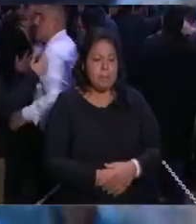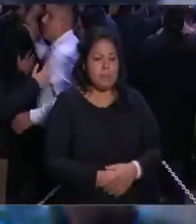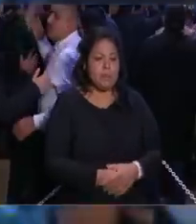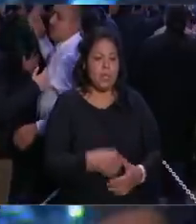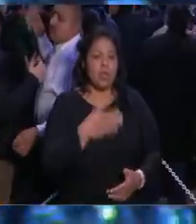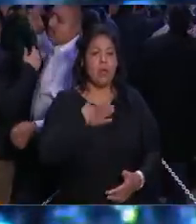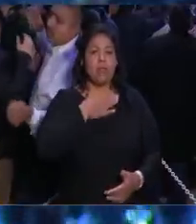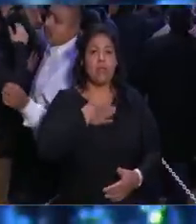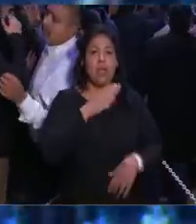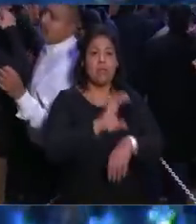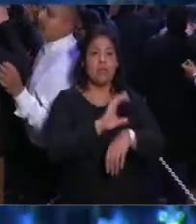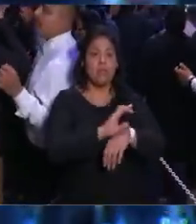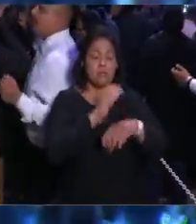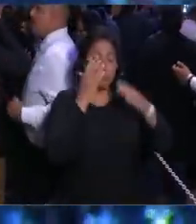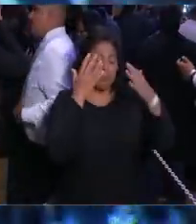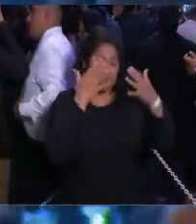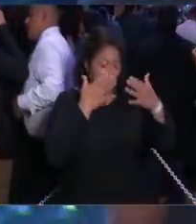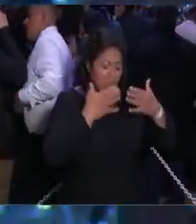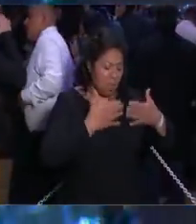My church is sad.